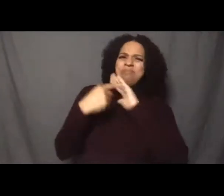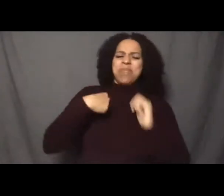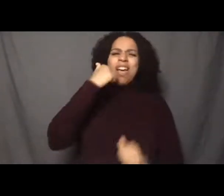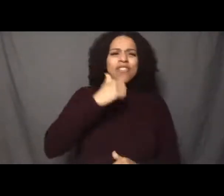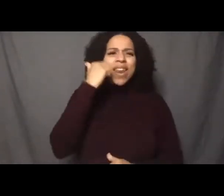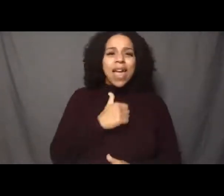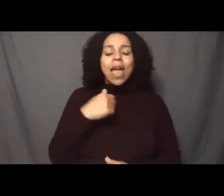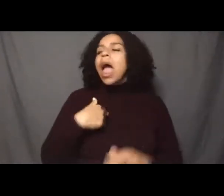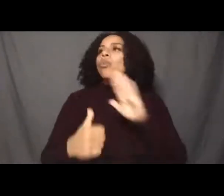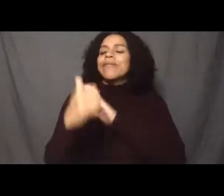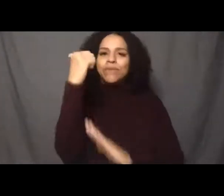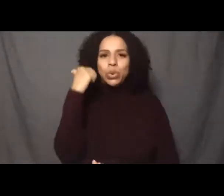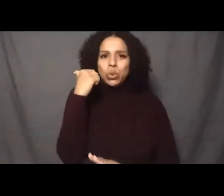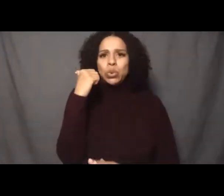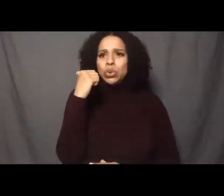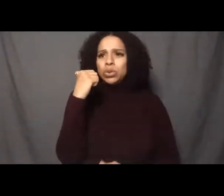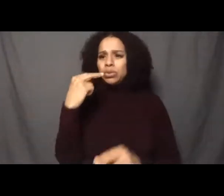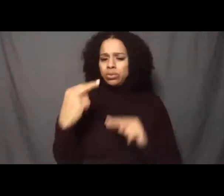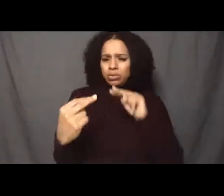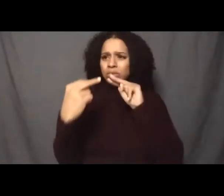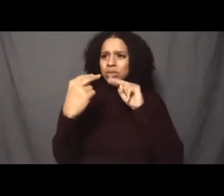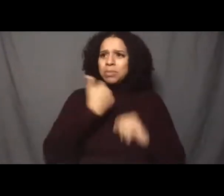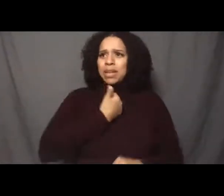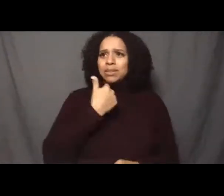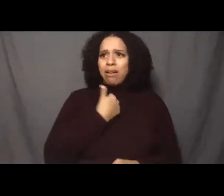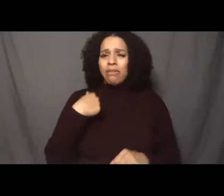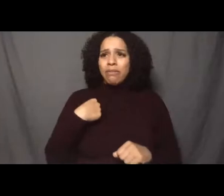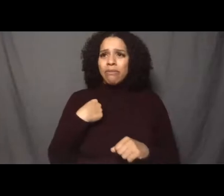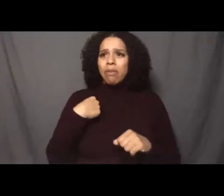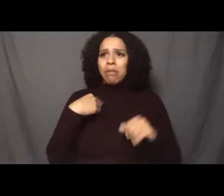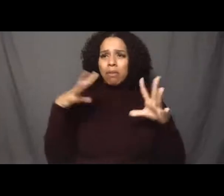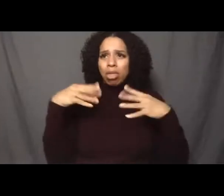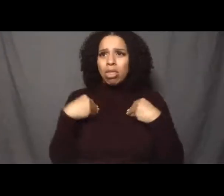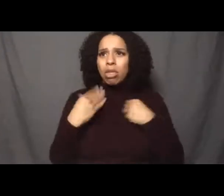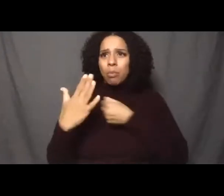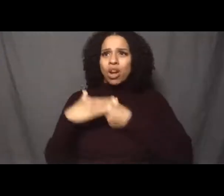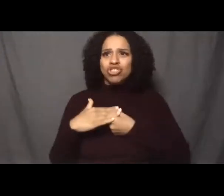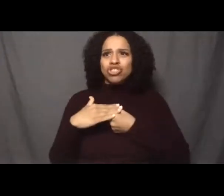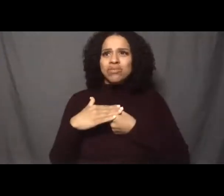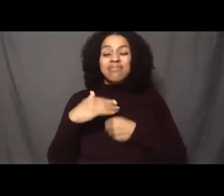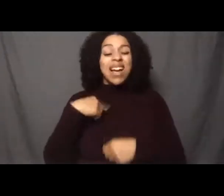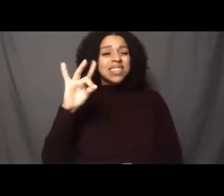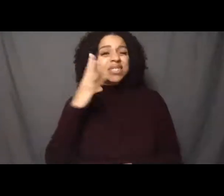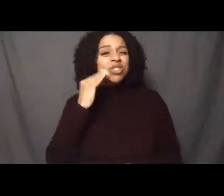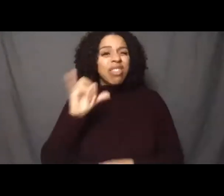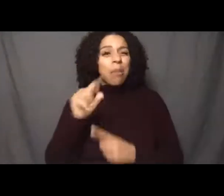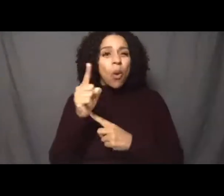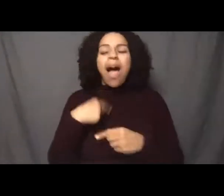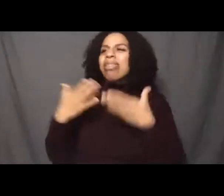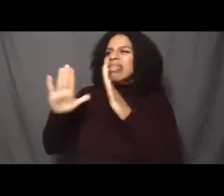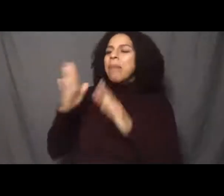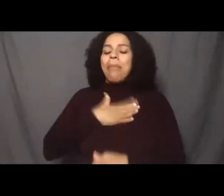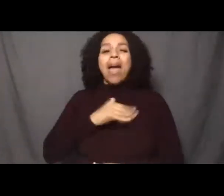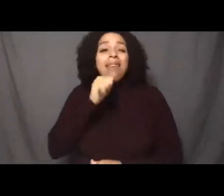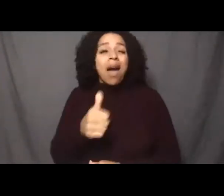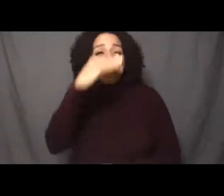to constant oppression. I had that moment in my life. I had that moment where I let my non-Black friends say nigga. I had that moment